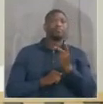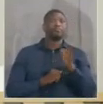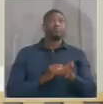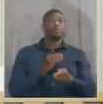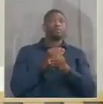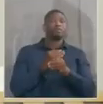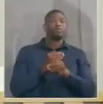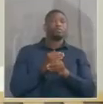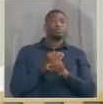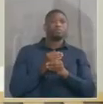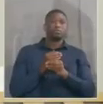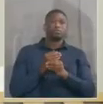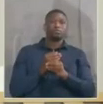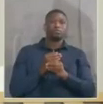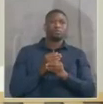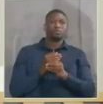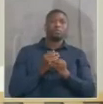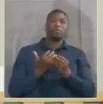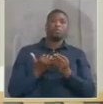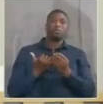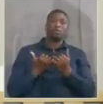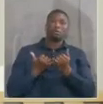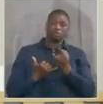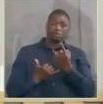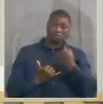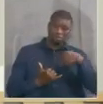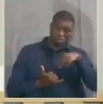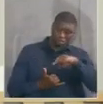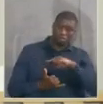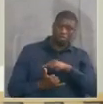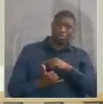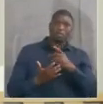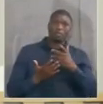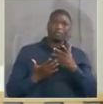we moved along